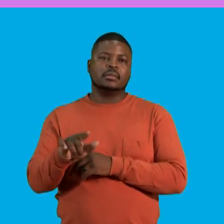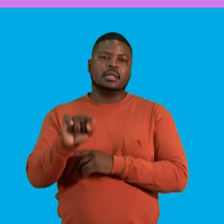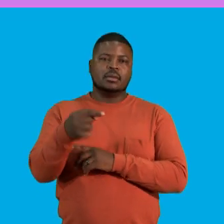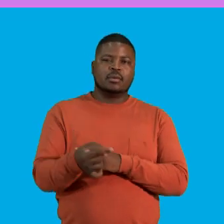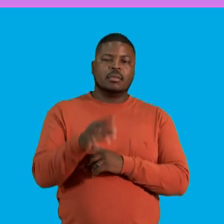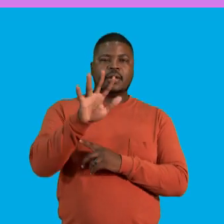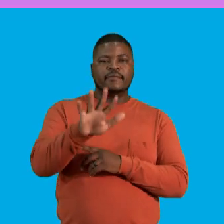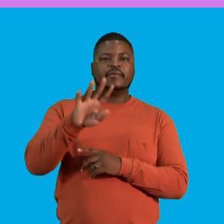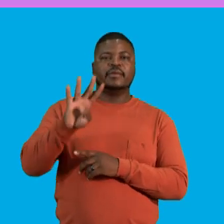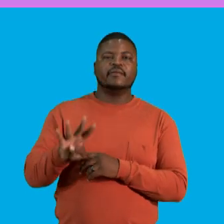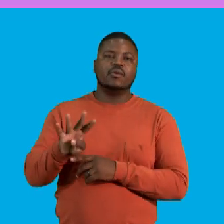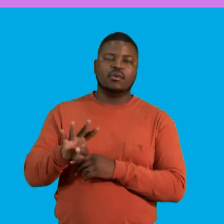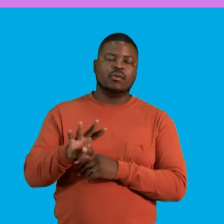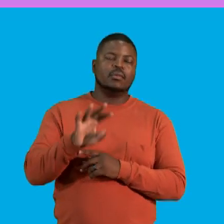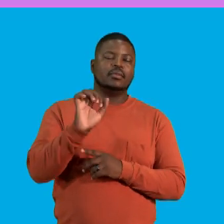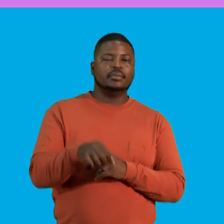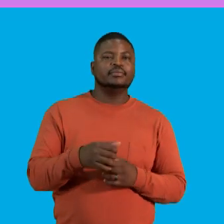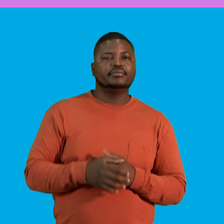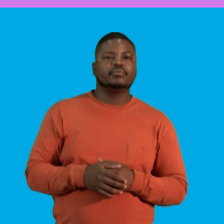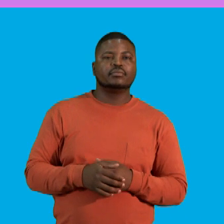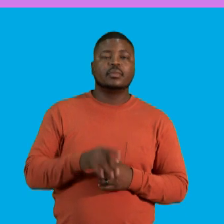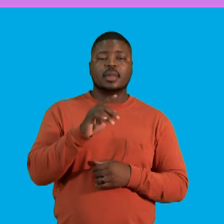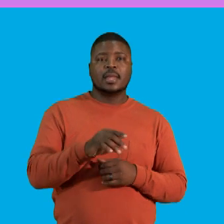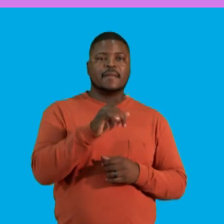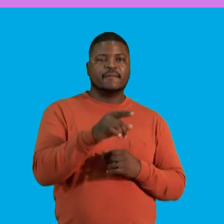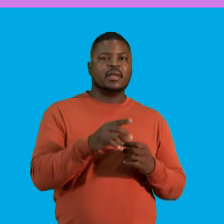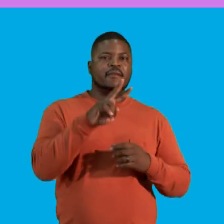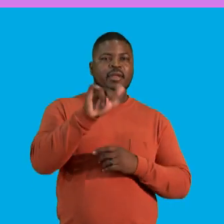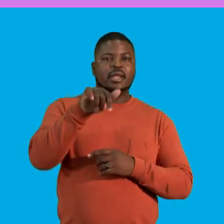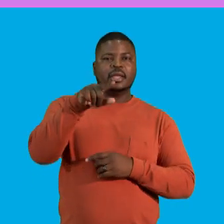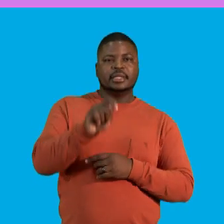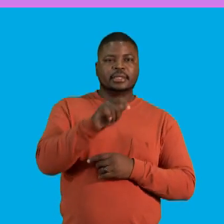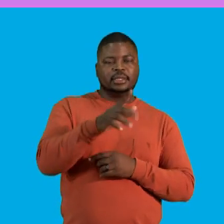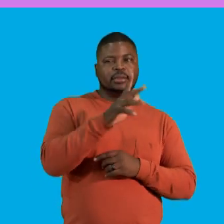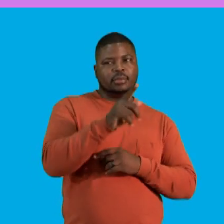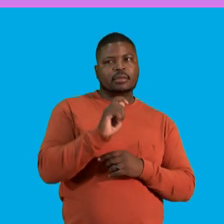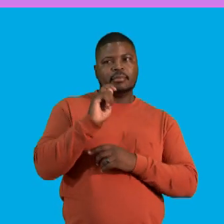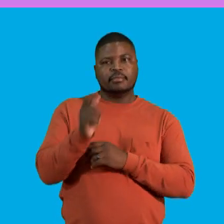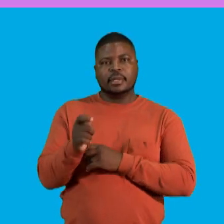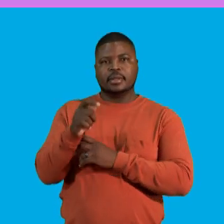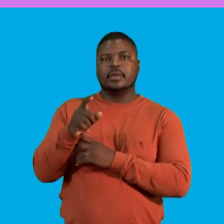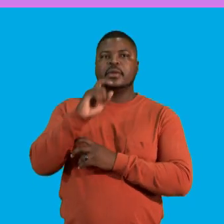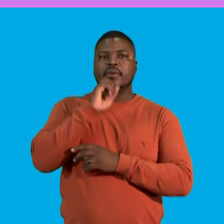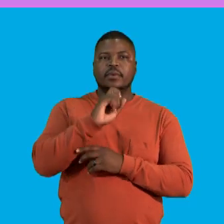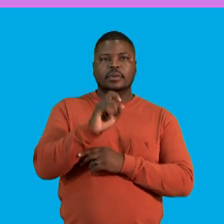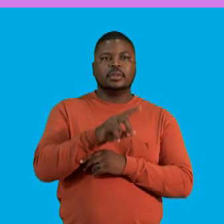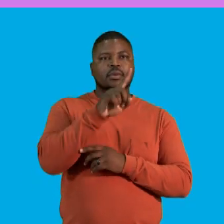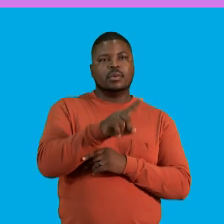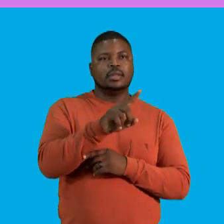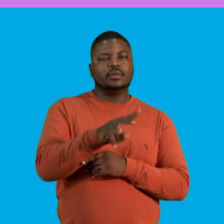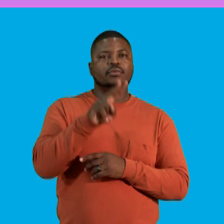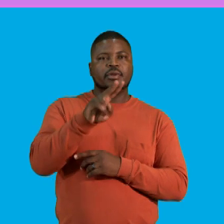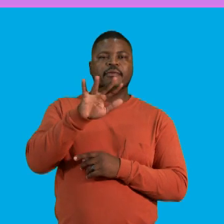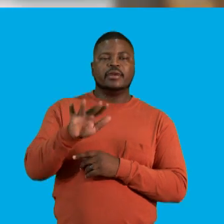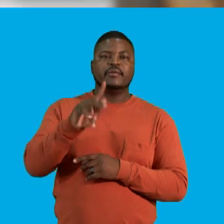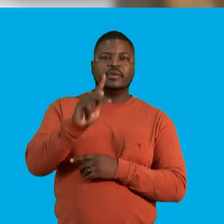rand 54 cents. So this is the VAT inclusive amount that Jose will pay for using 125